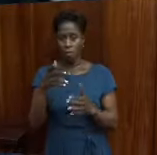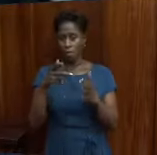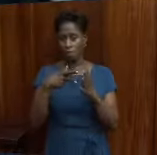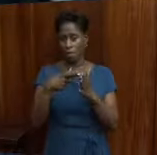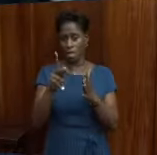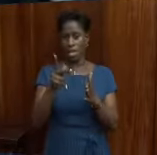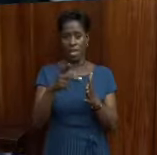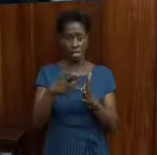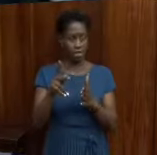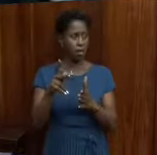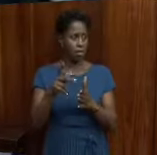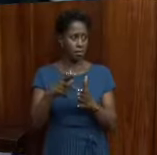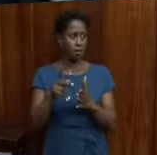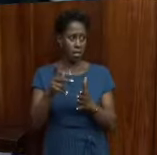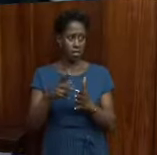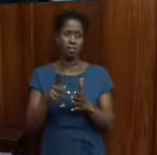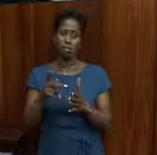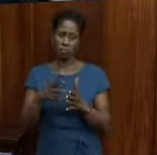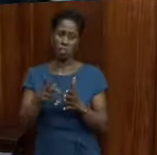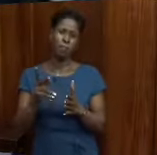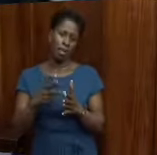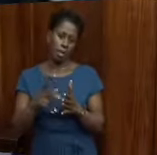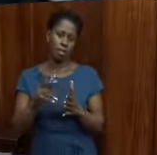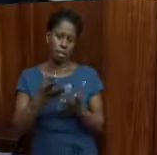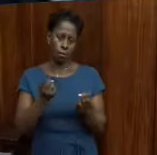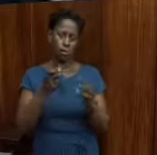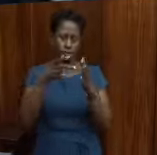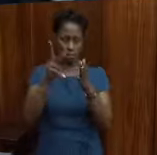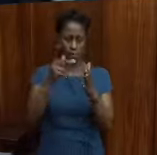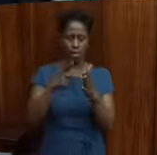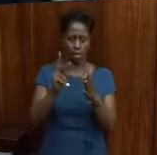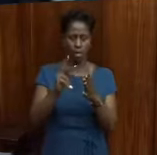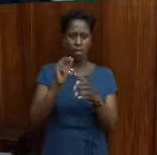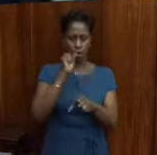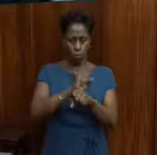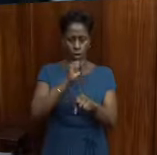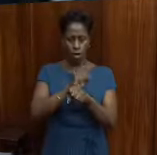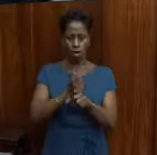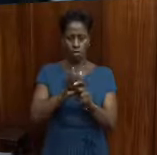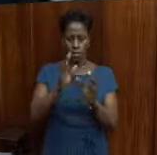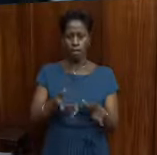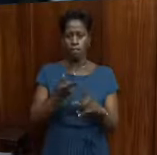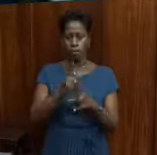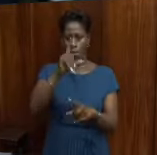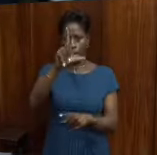arrive at an acceptable settlement. Mr. Speaker,